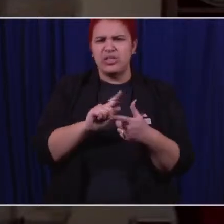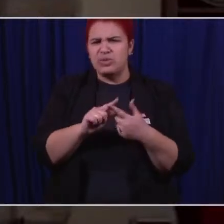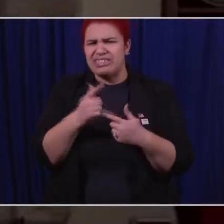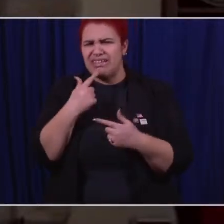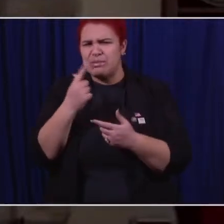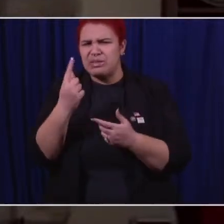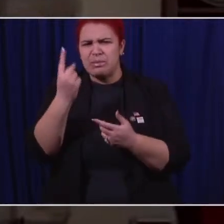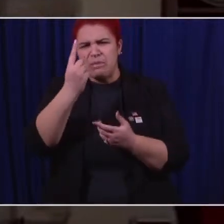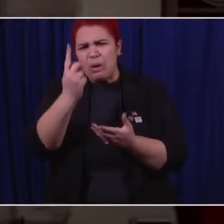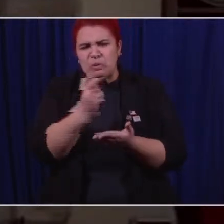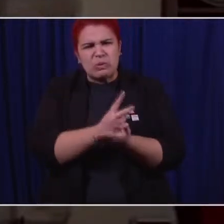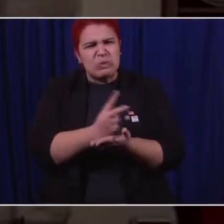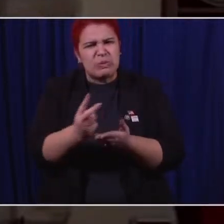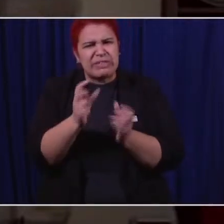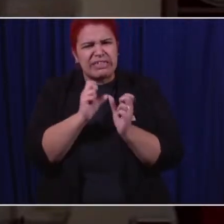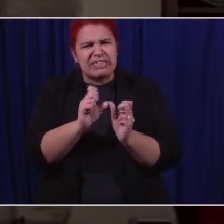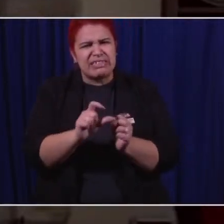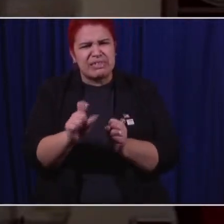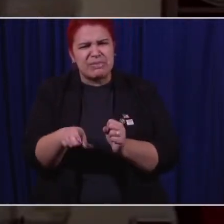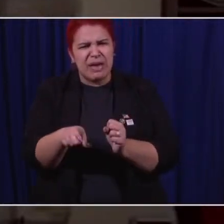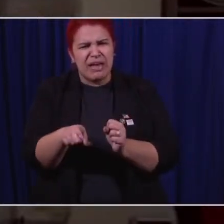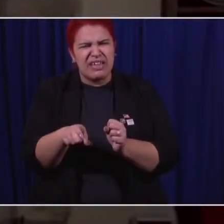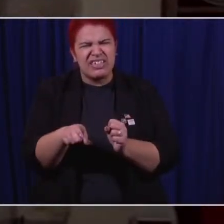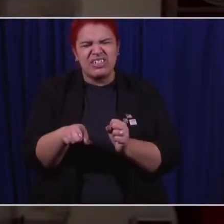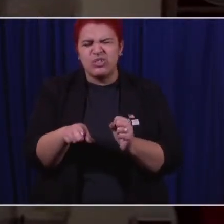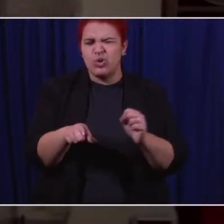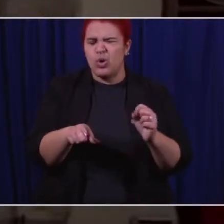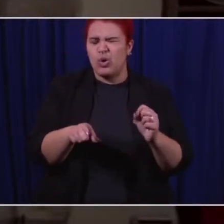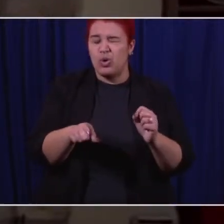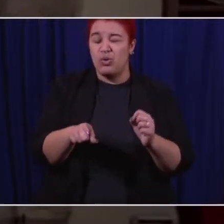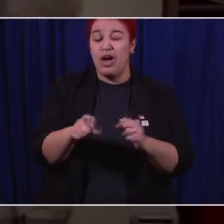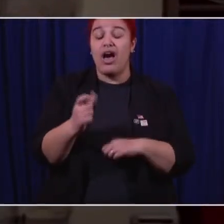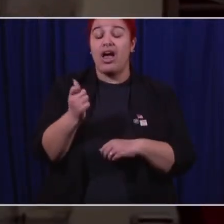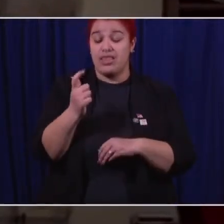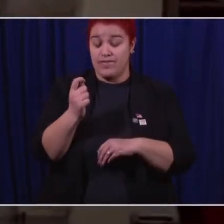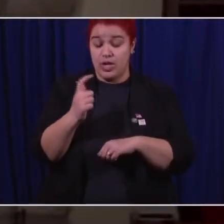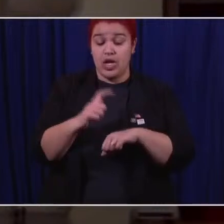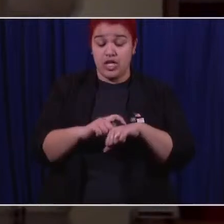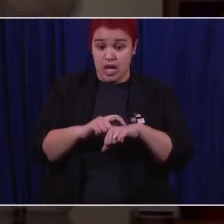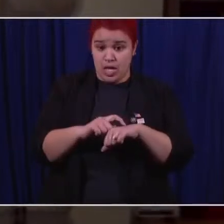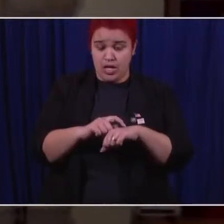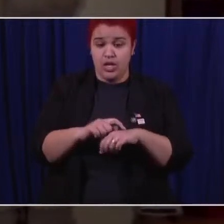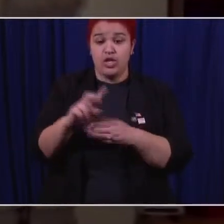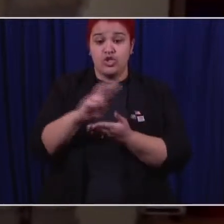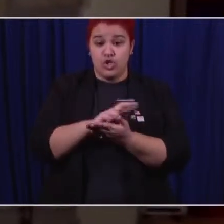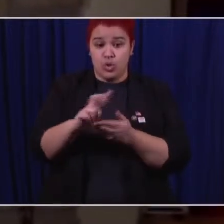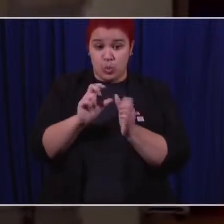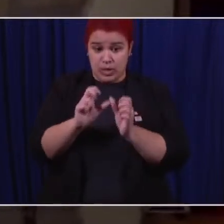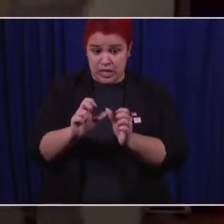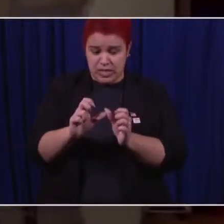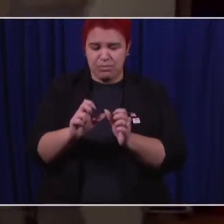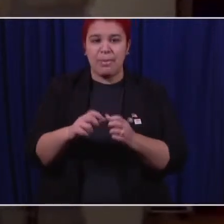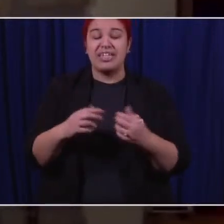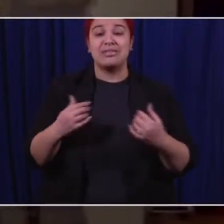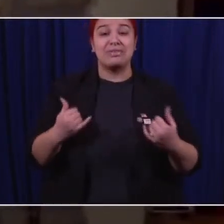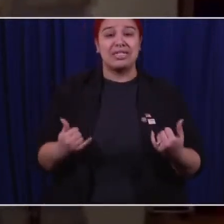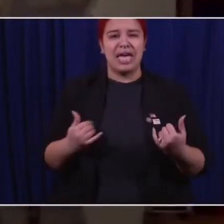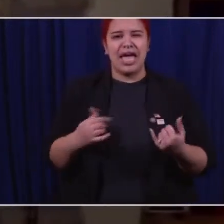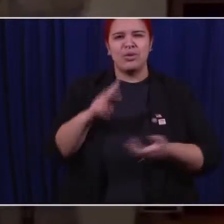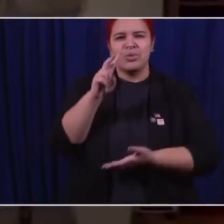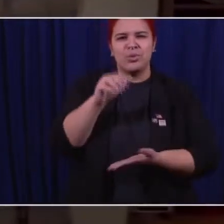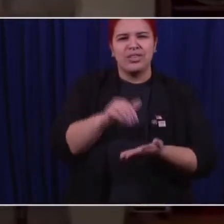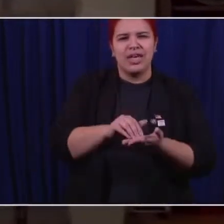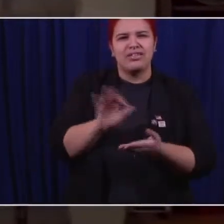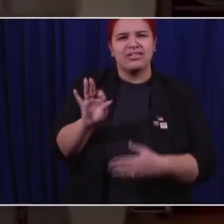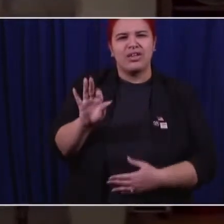So is that the case, that it has to be 11 o'clock for 2 weeks? Or, and I mean, as of today, we're at 2,964.